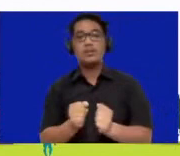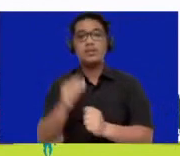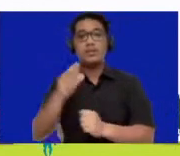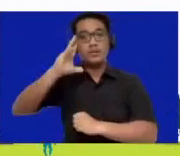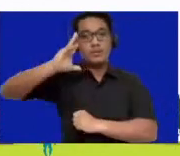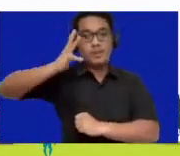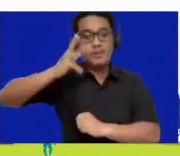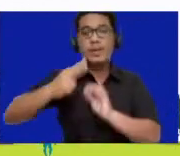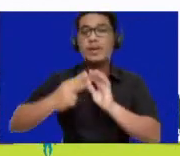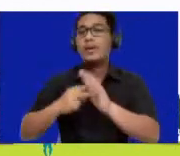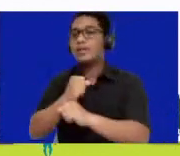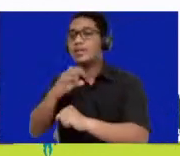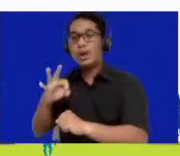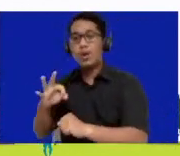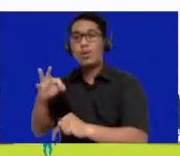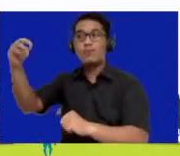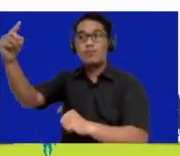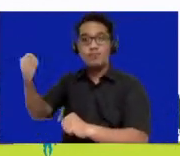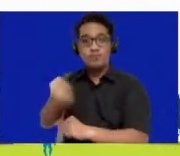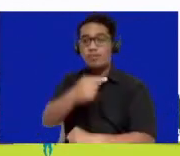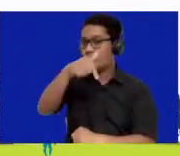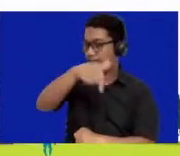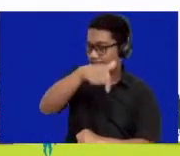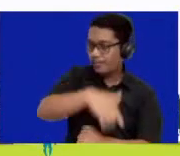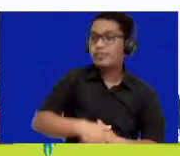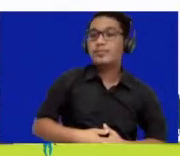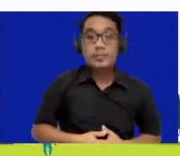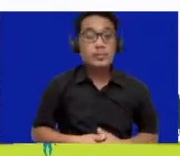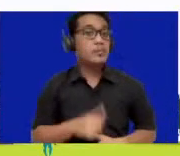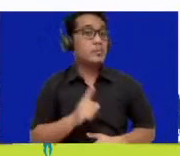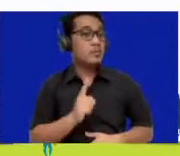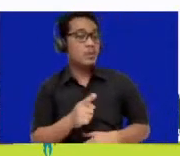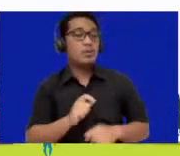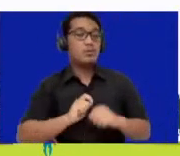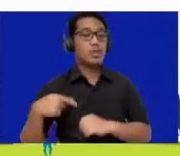NGO yang selama ini hadir. Itu yang membuat kami